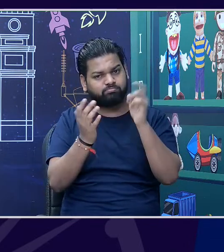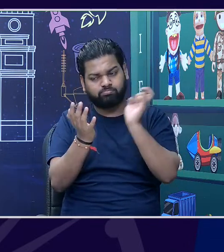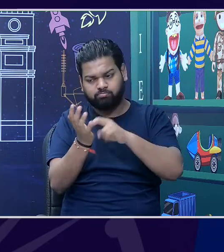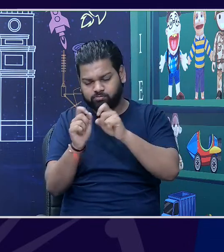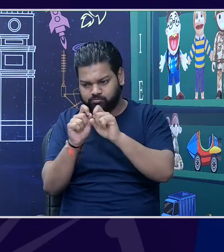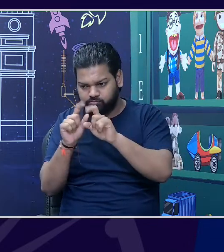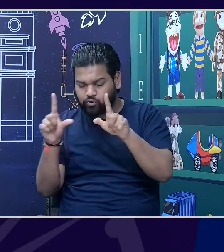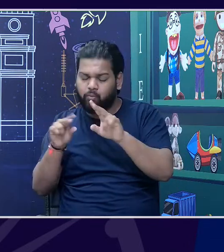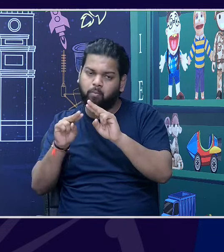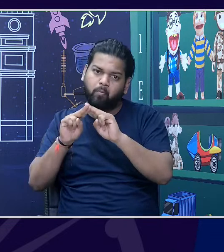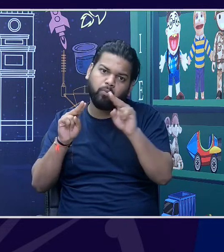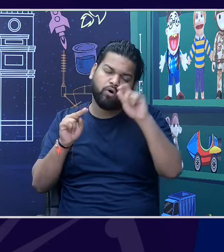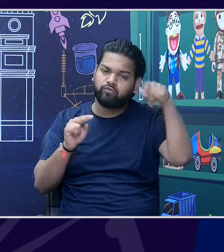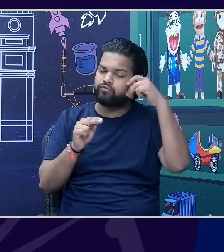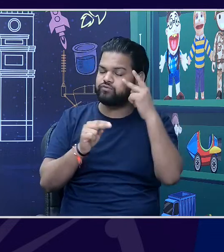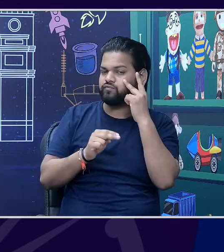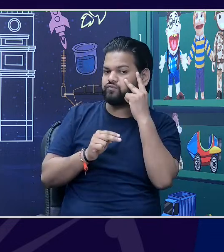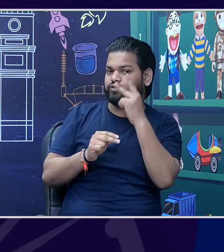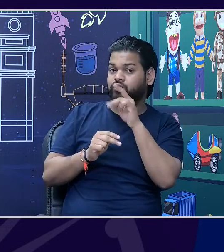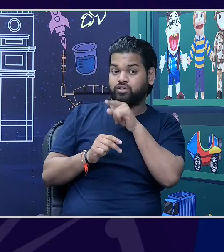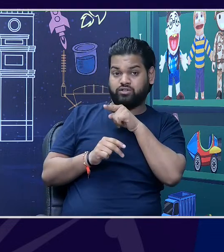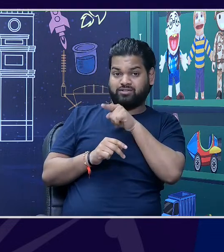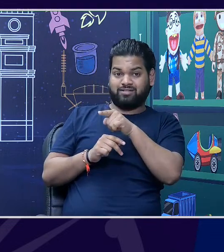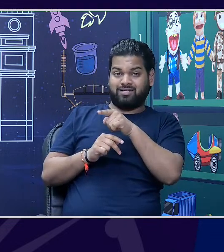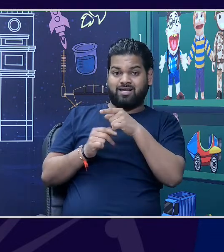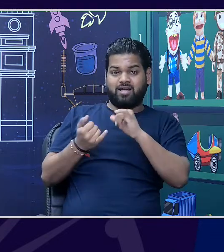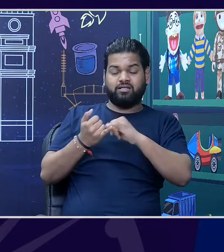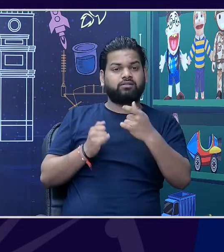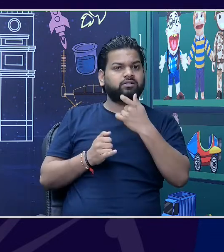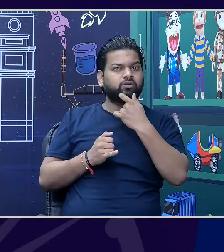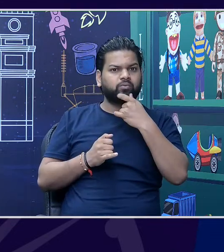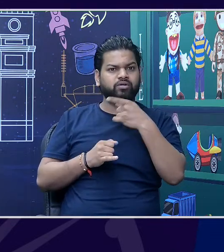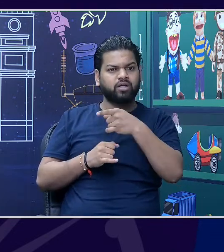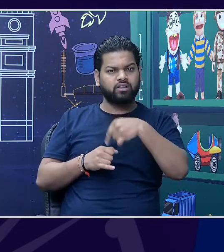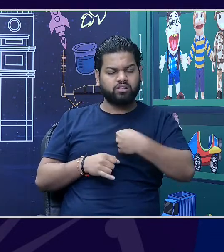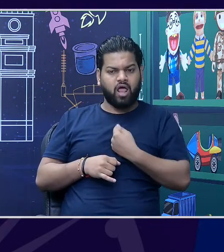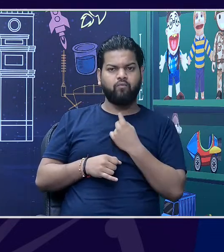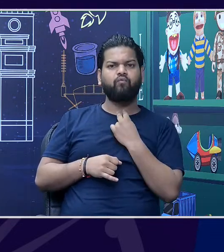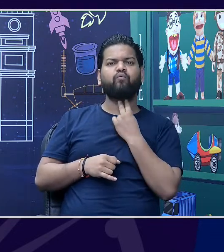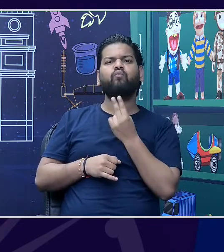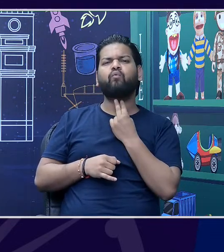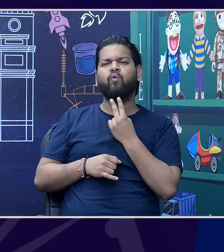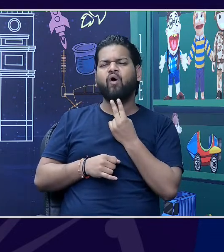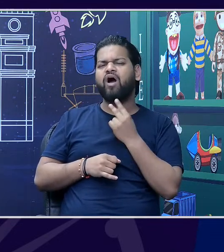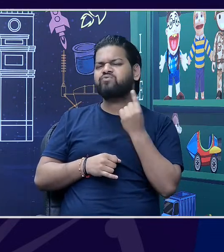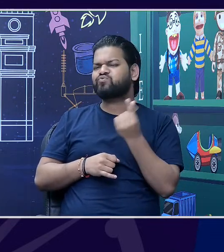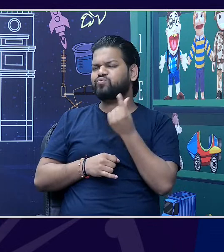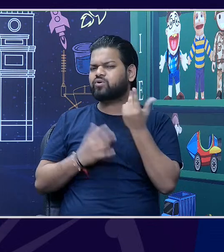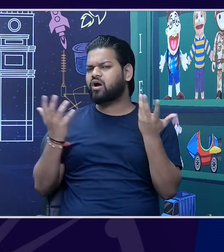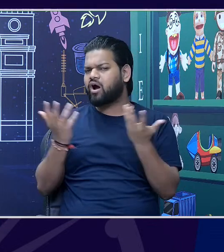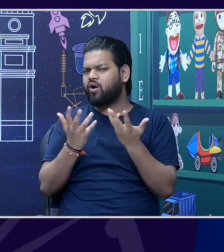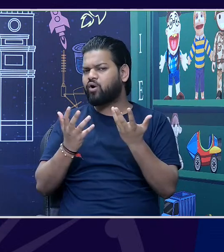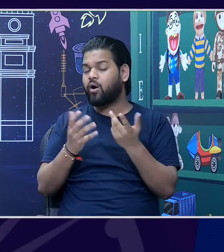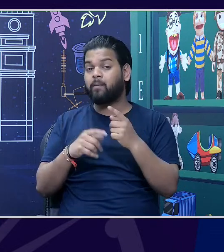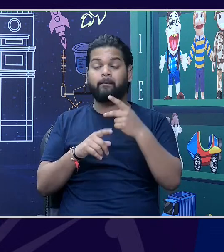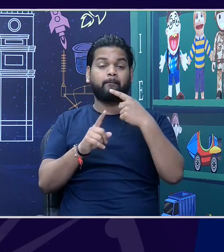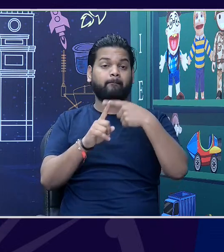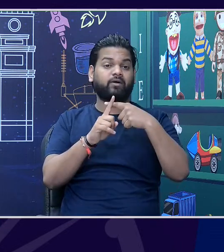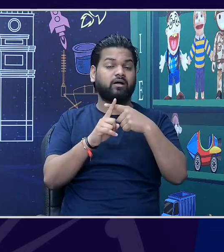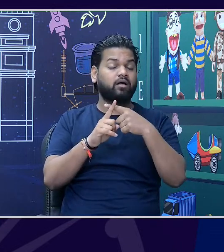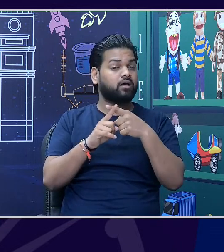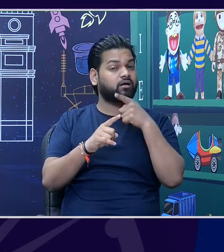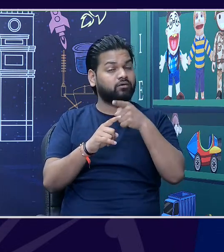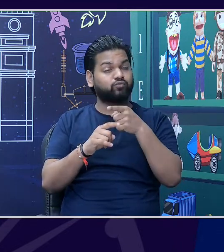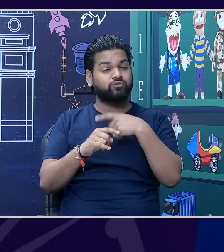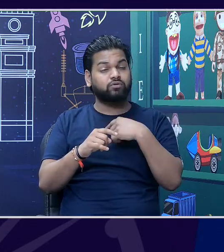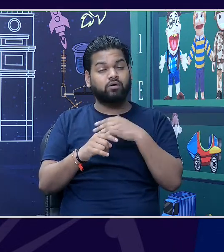see how he uses his speech synthesizer, and also how he, you know, what his last message to humanity